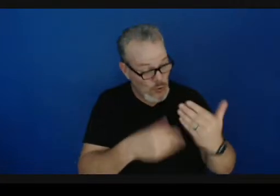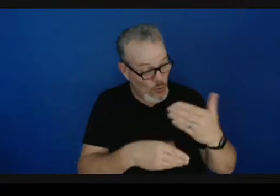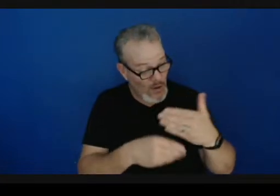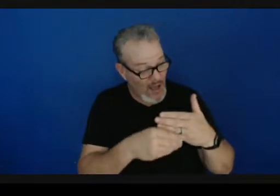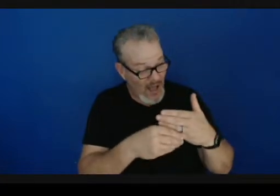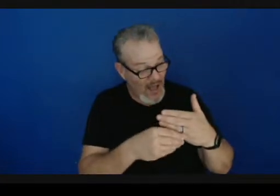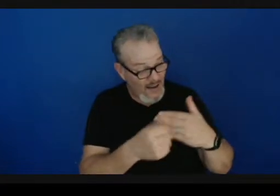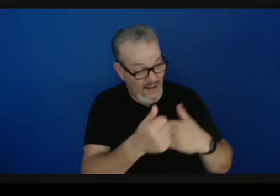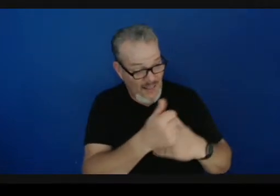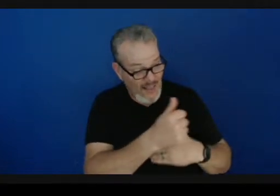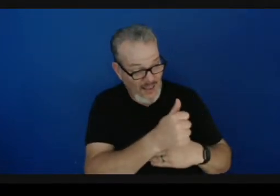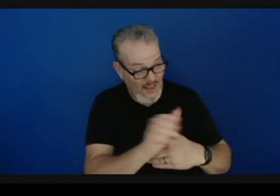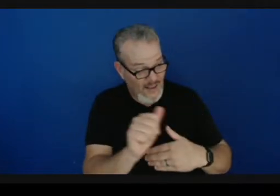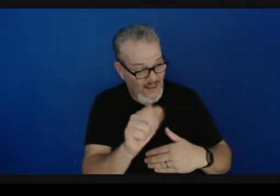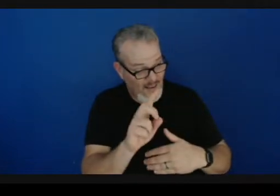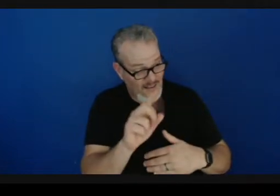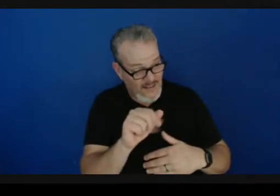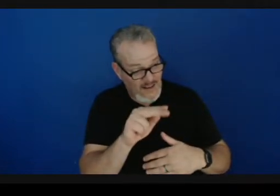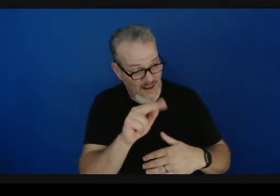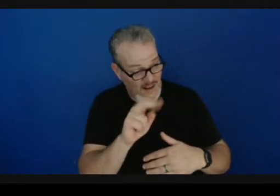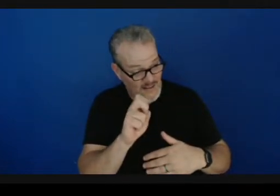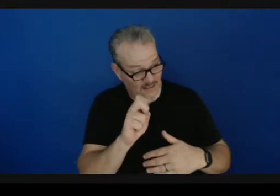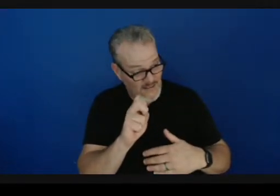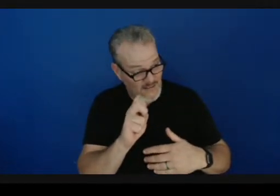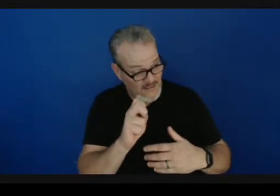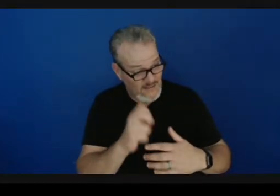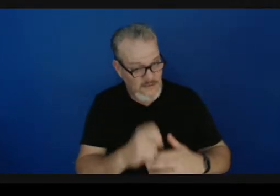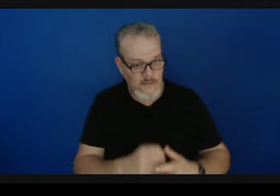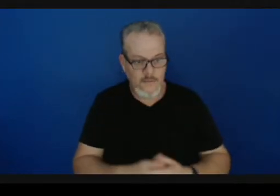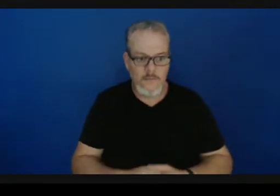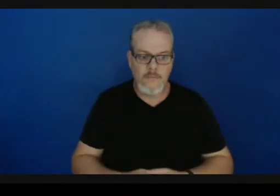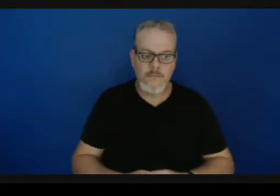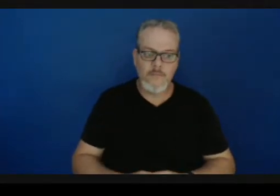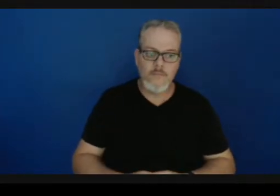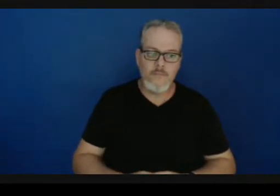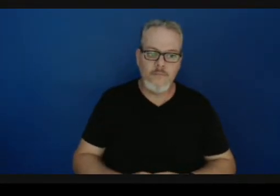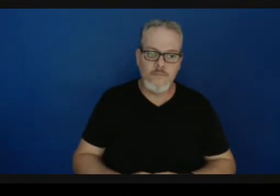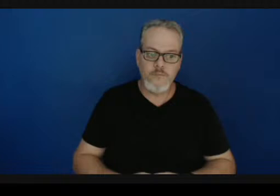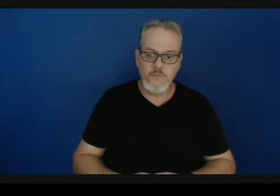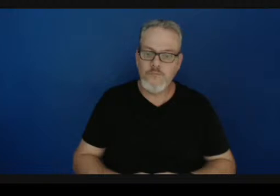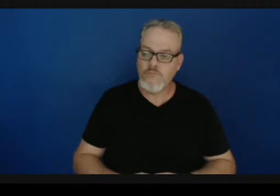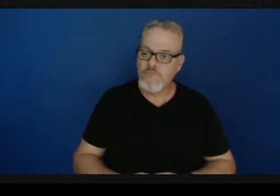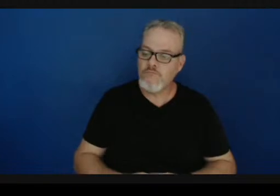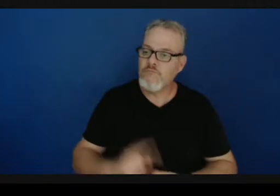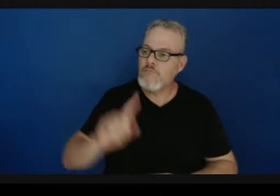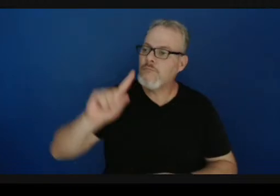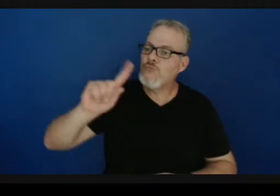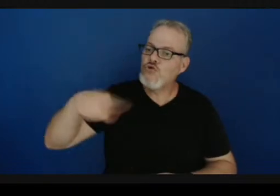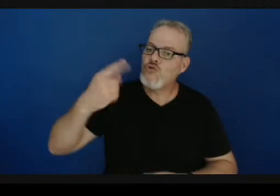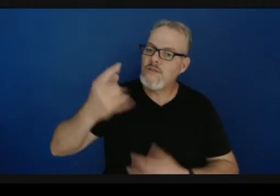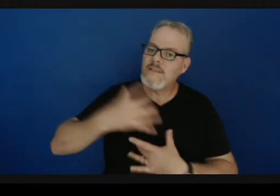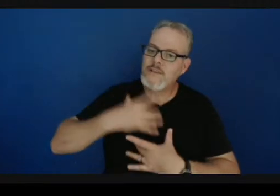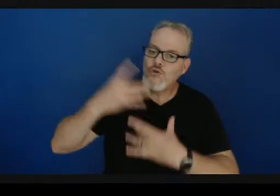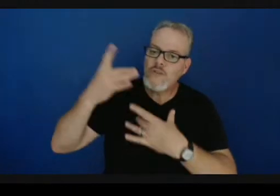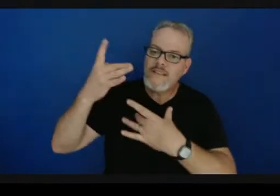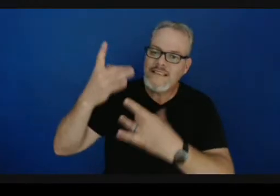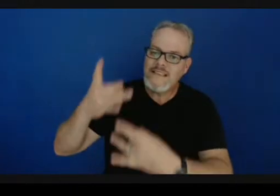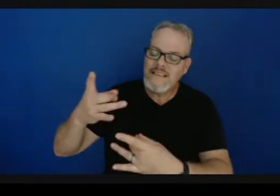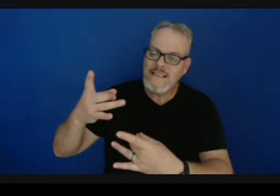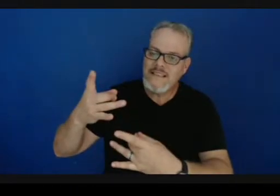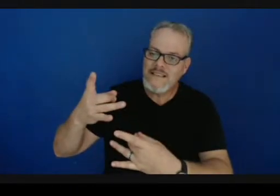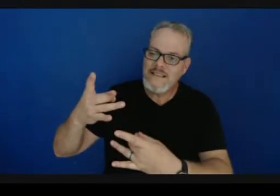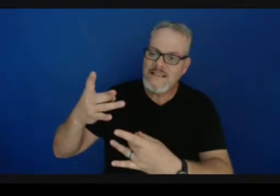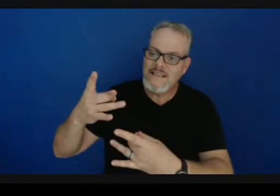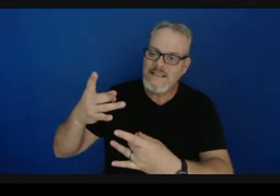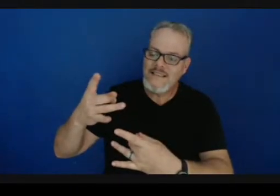I talk about that southwest? Yeah, it was just interesting how it's kind of a